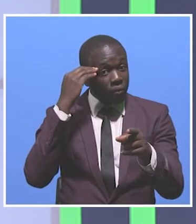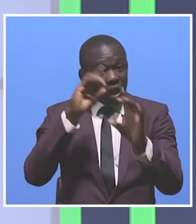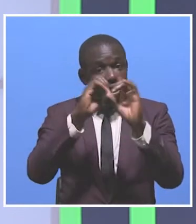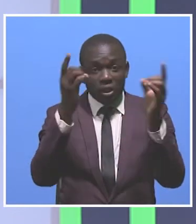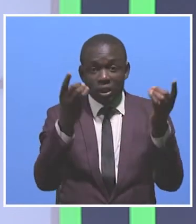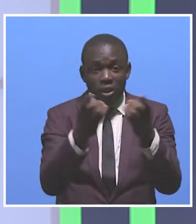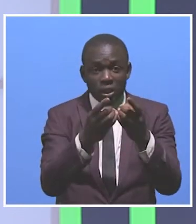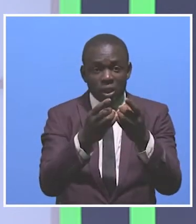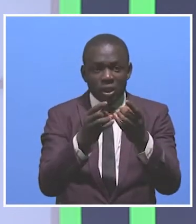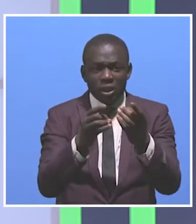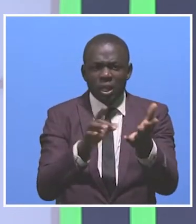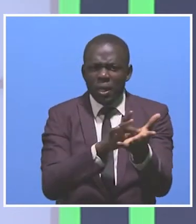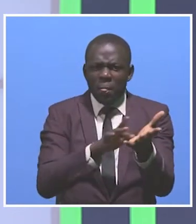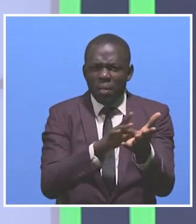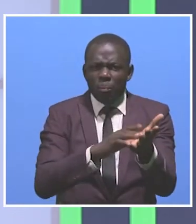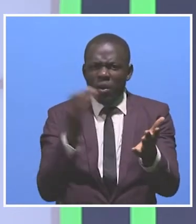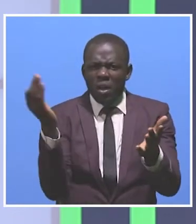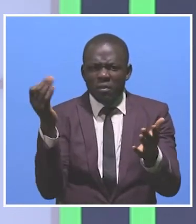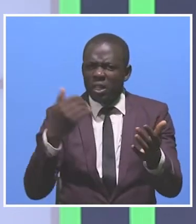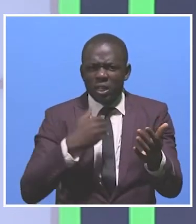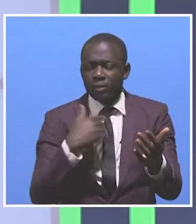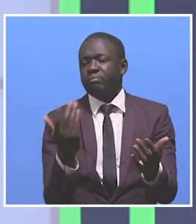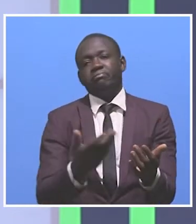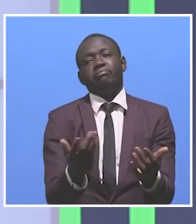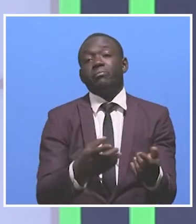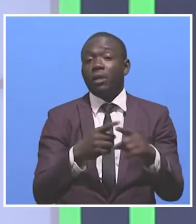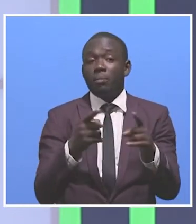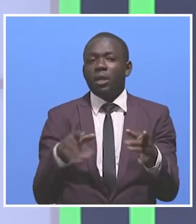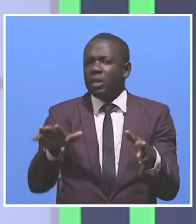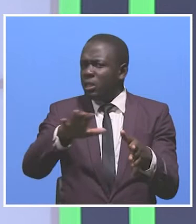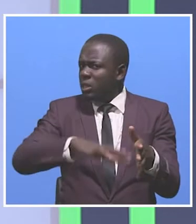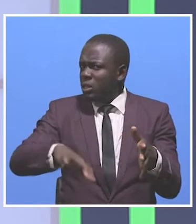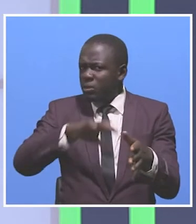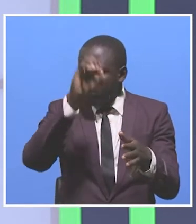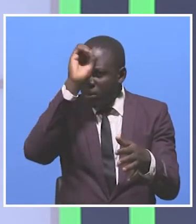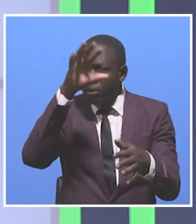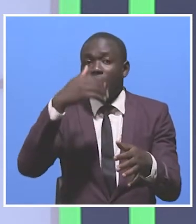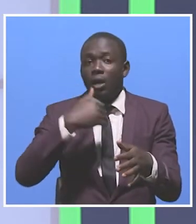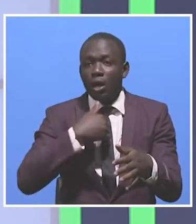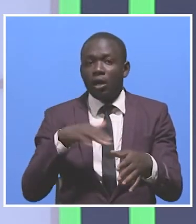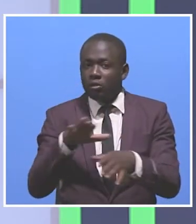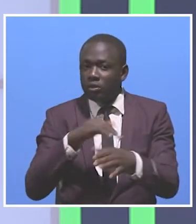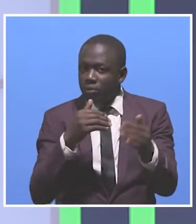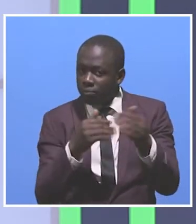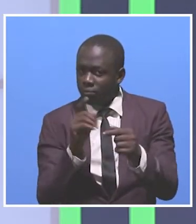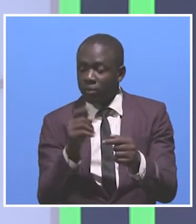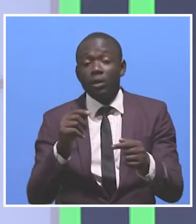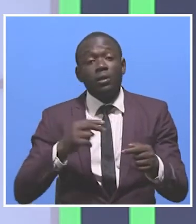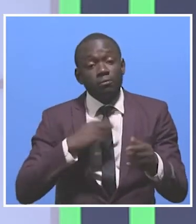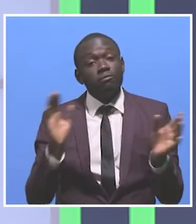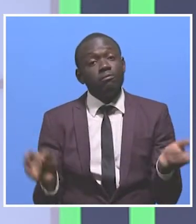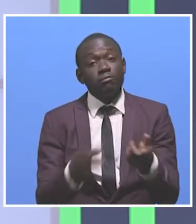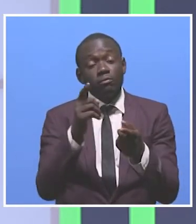the facility there, but at the mines in Chirirabombwe, there's a gynecologist. we encourage you, sir,